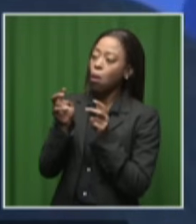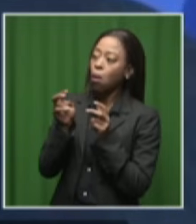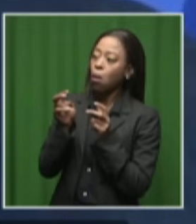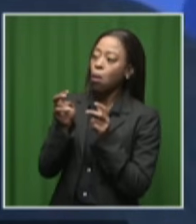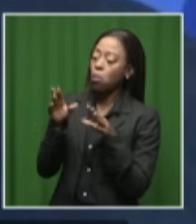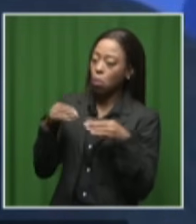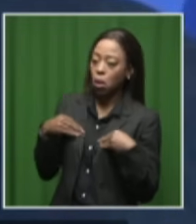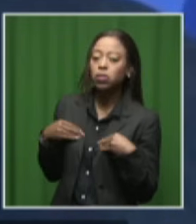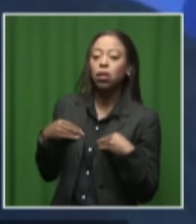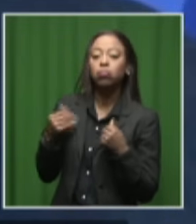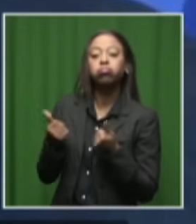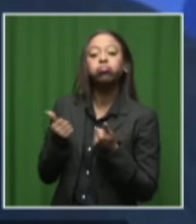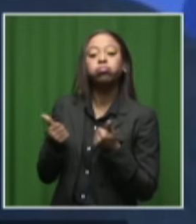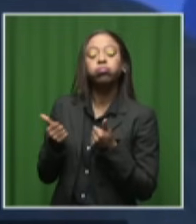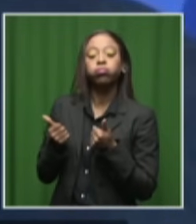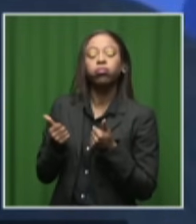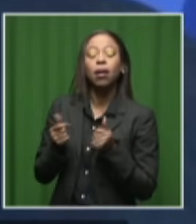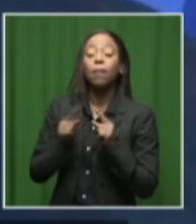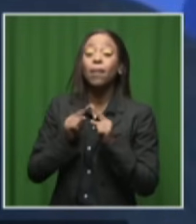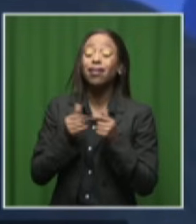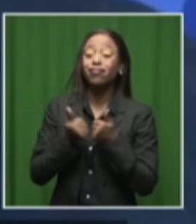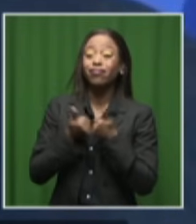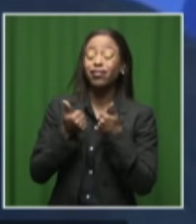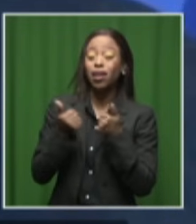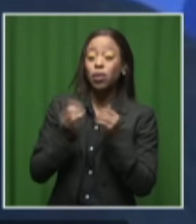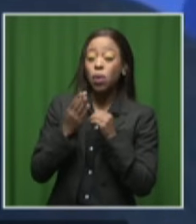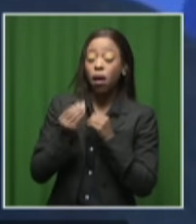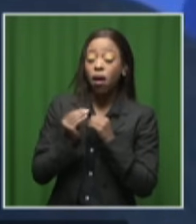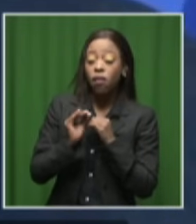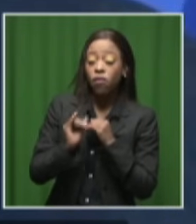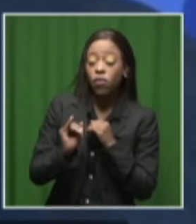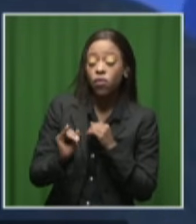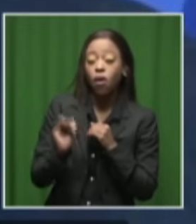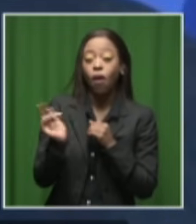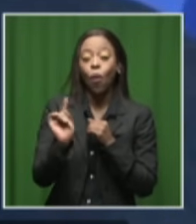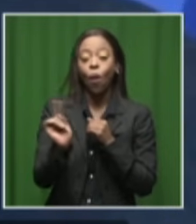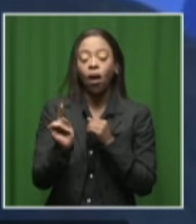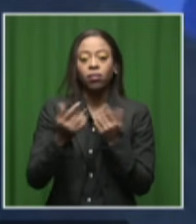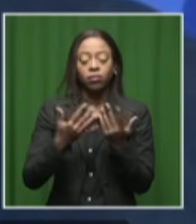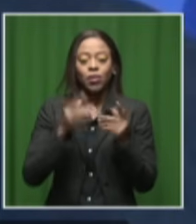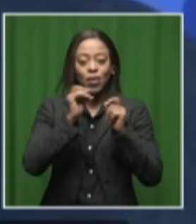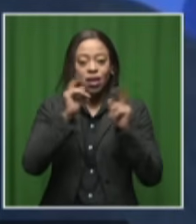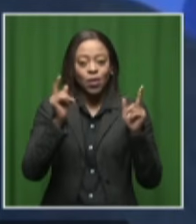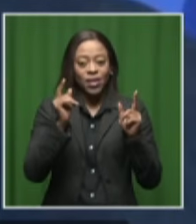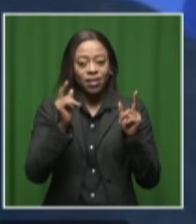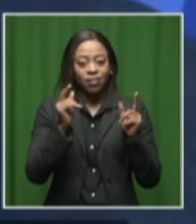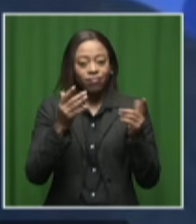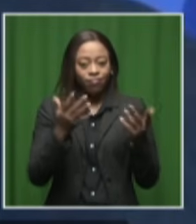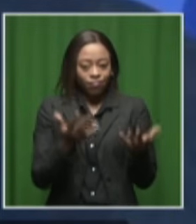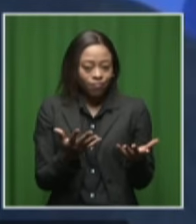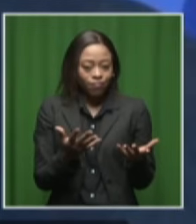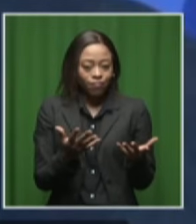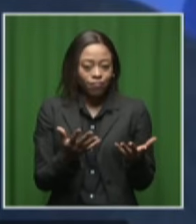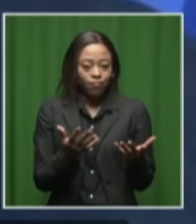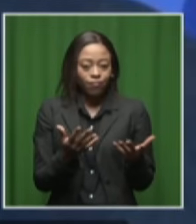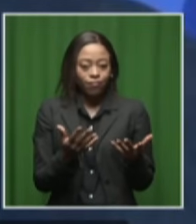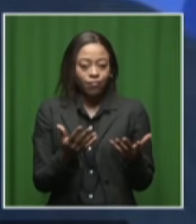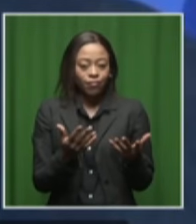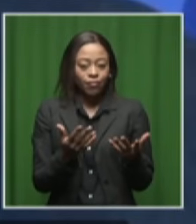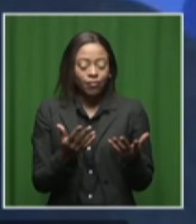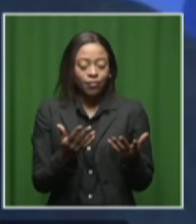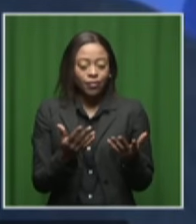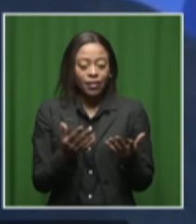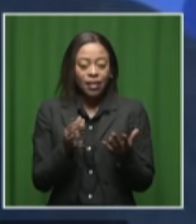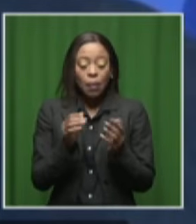being acceptable. But the biggest problem continues that we know for a fact that we are good in putting things